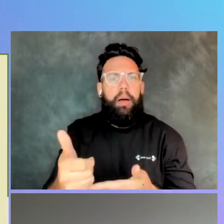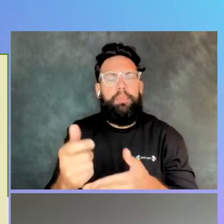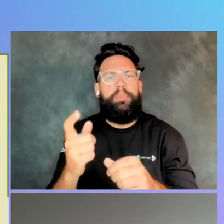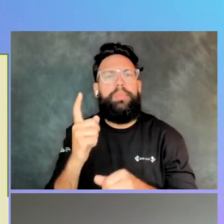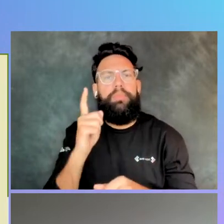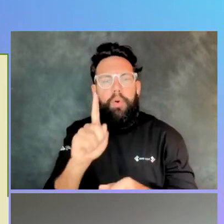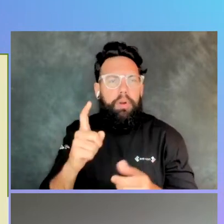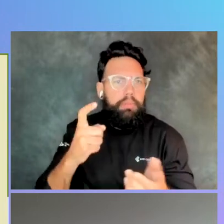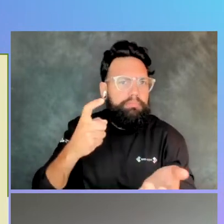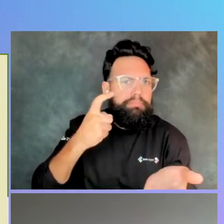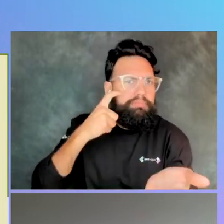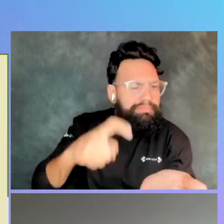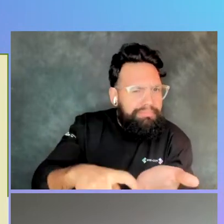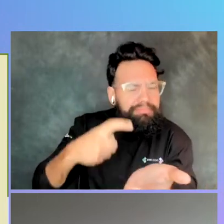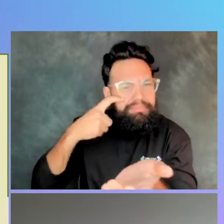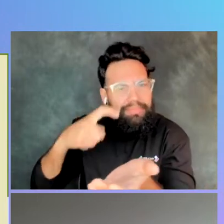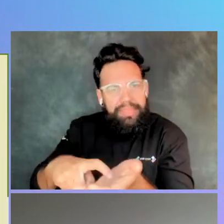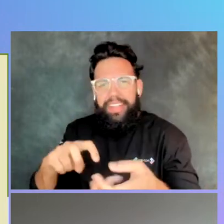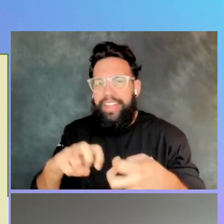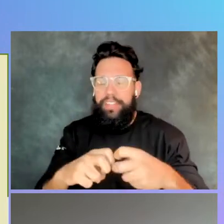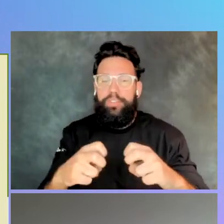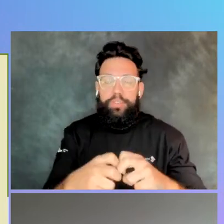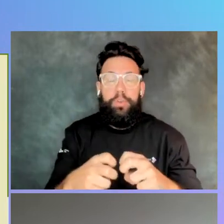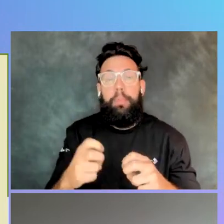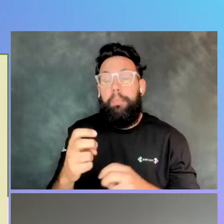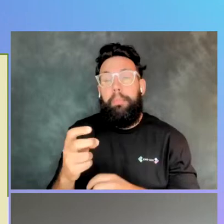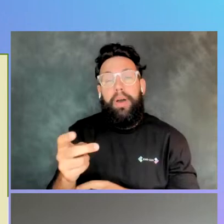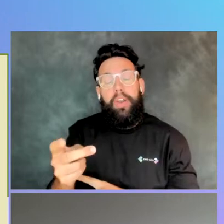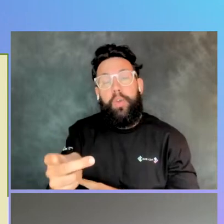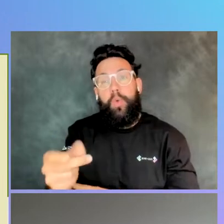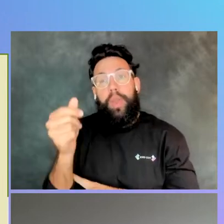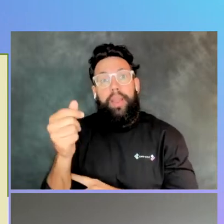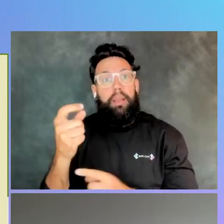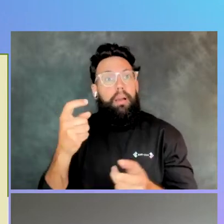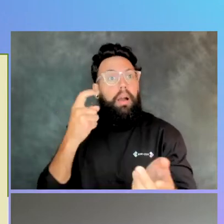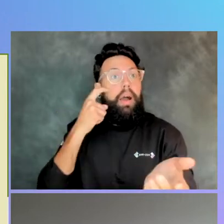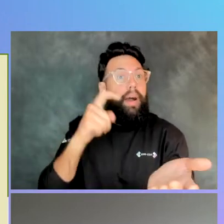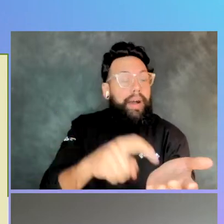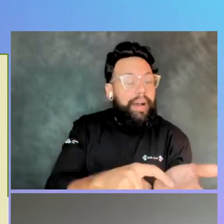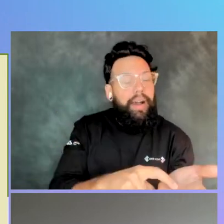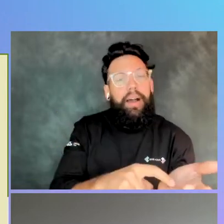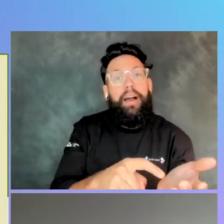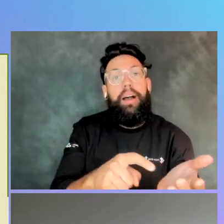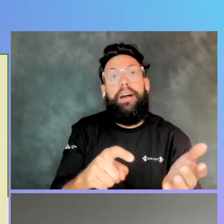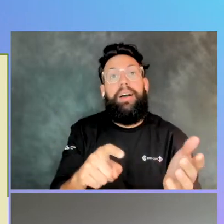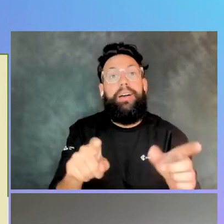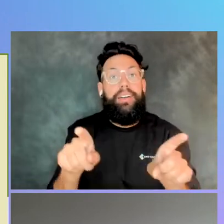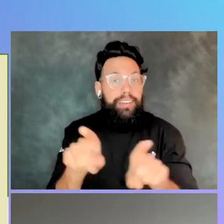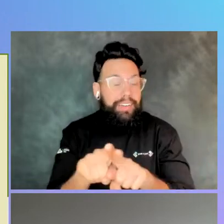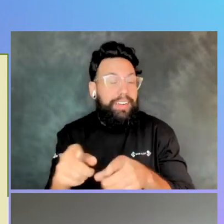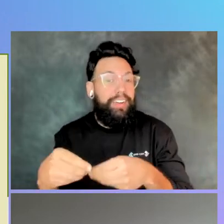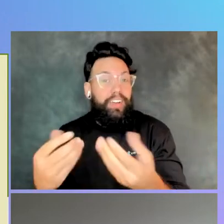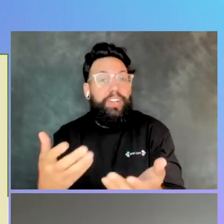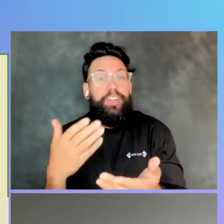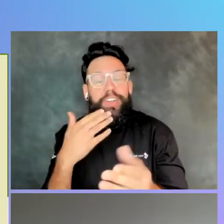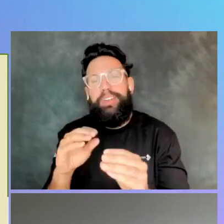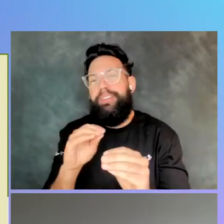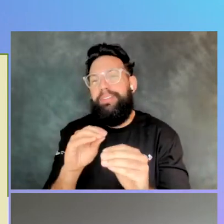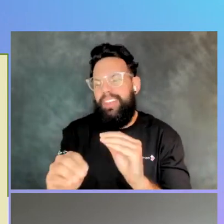give good remediation. They do not give good fixes. They usually hide the issues instead of